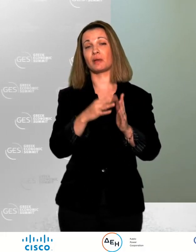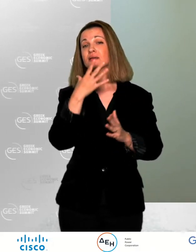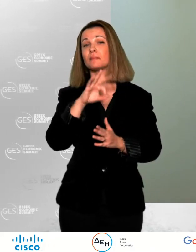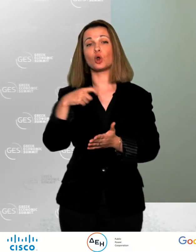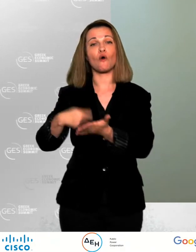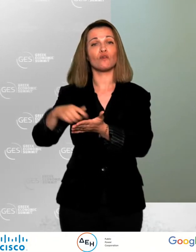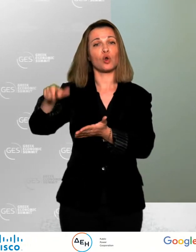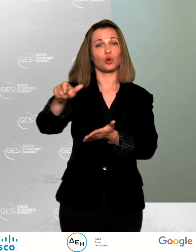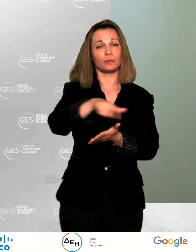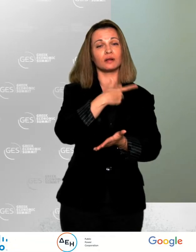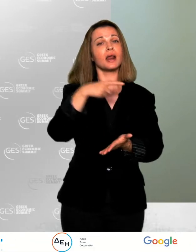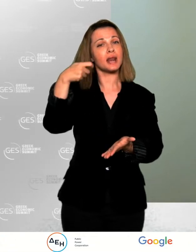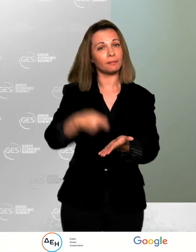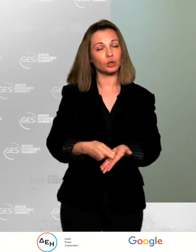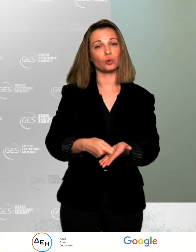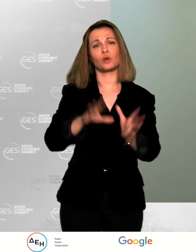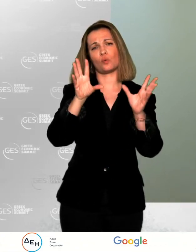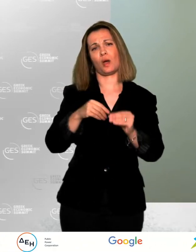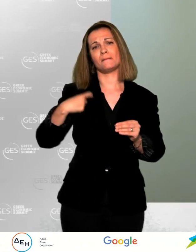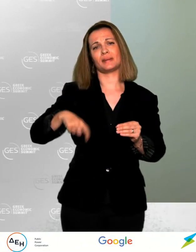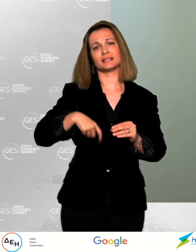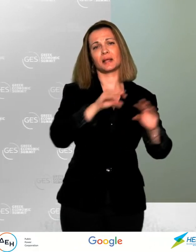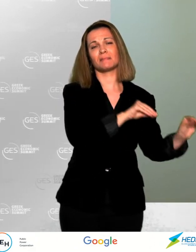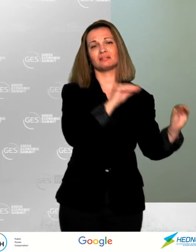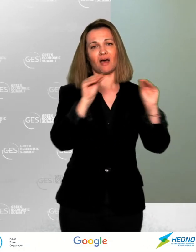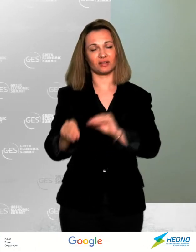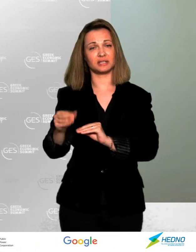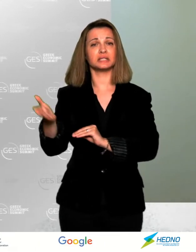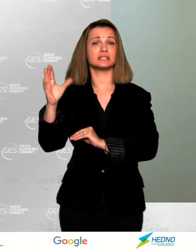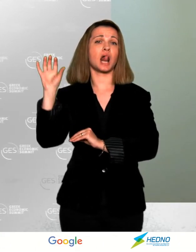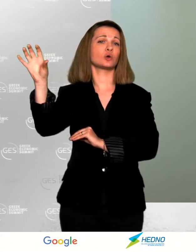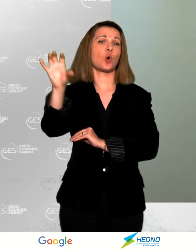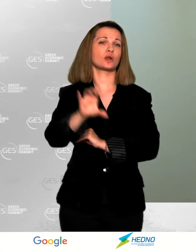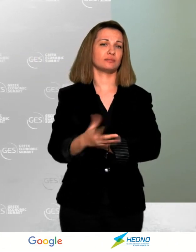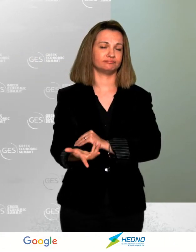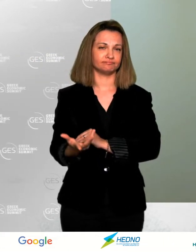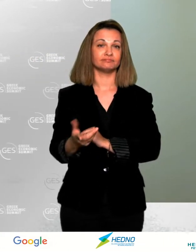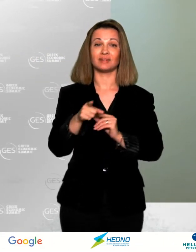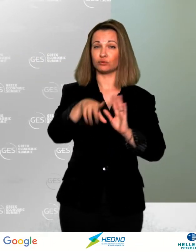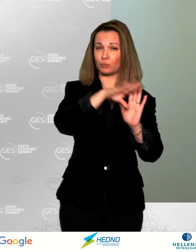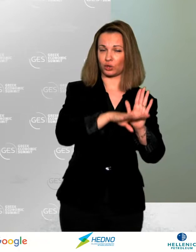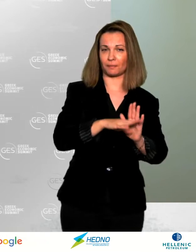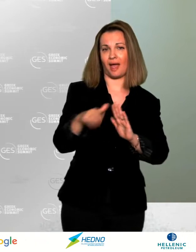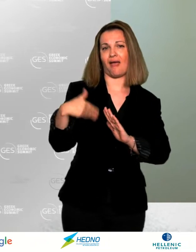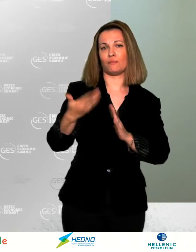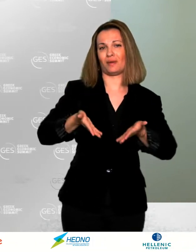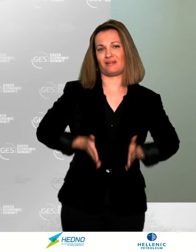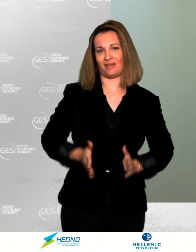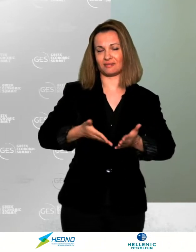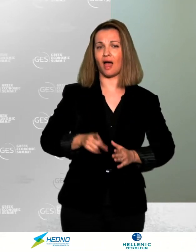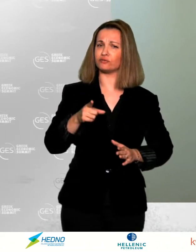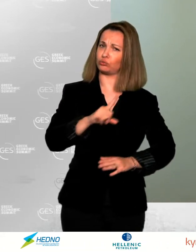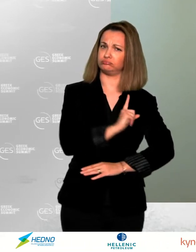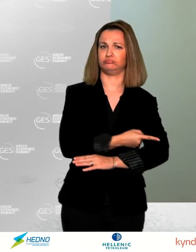that the Next Generation EU program was so powerful and was feasible because of